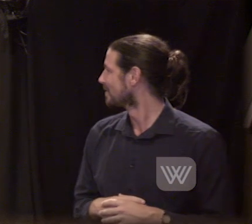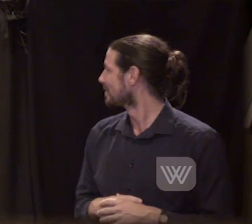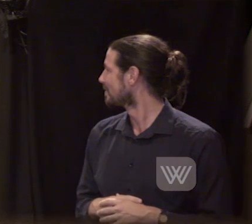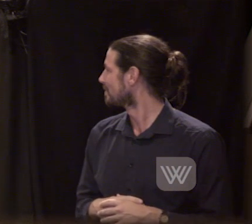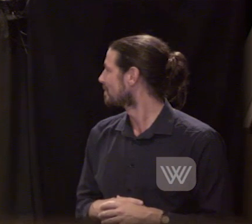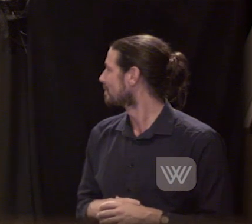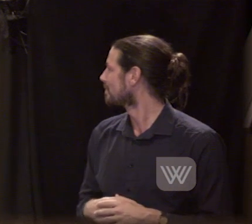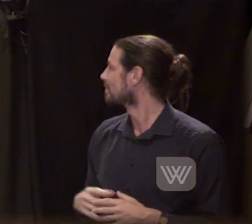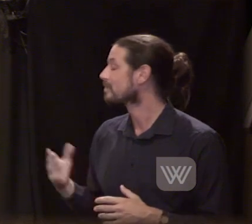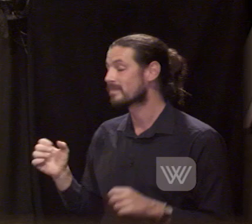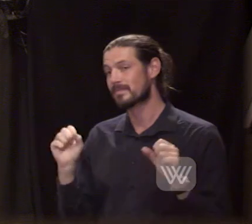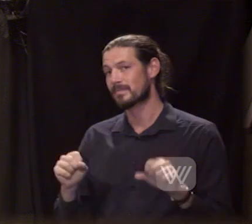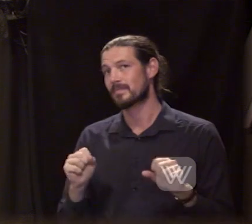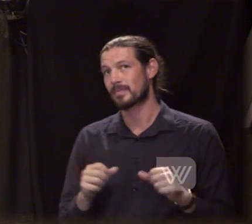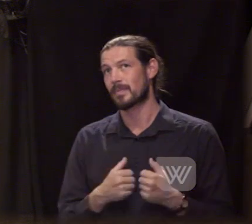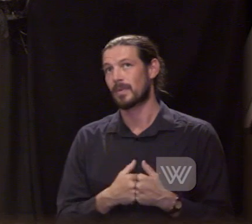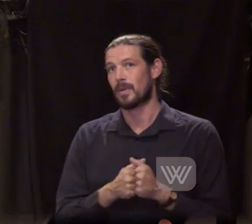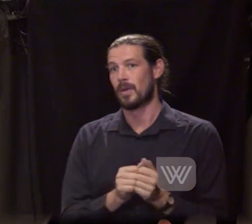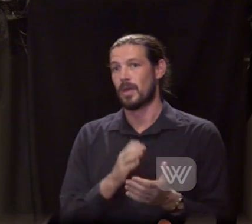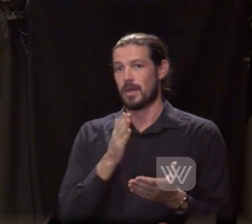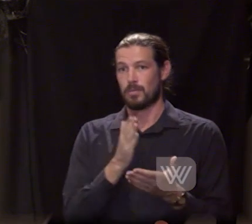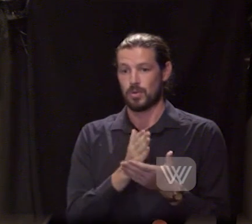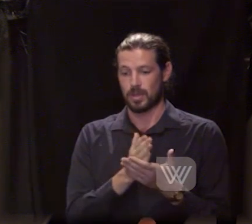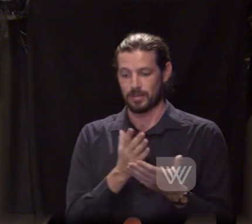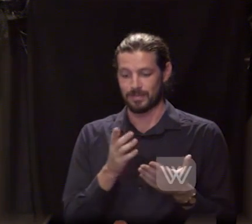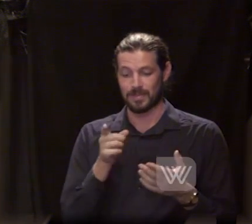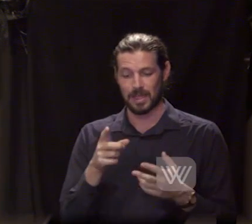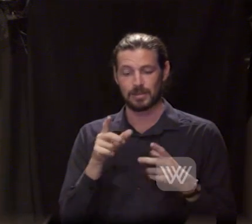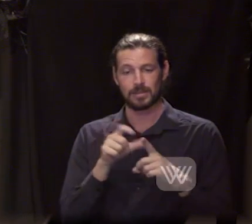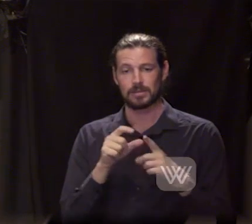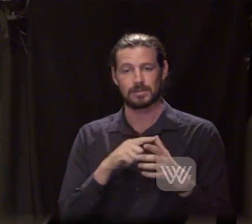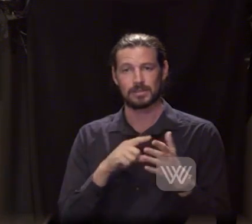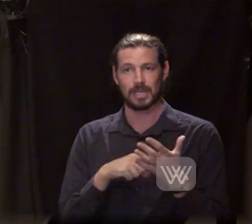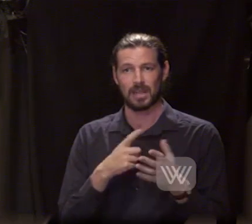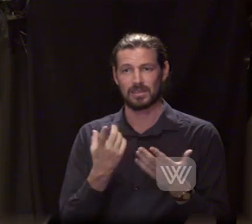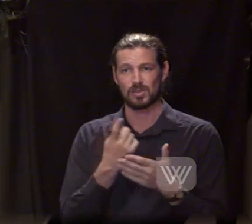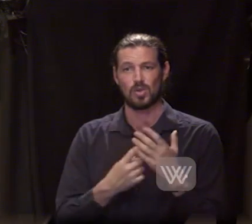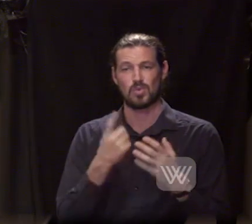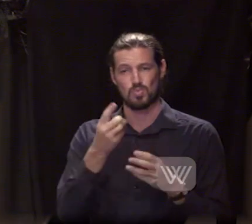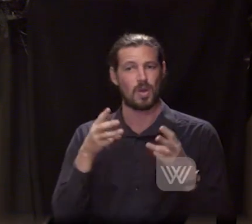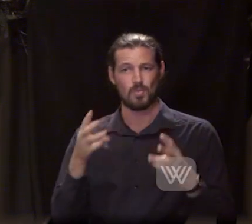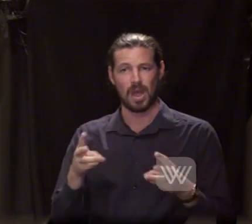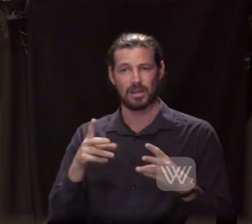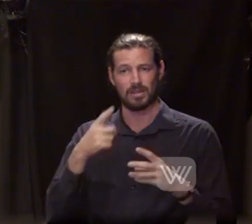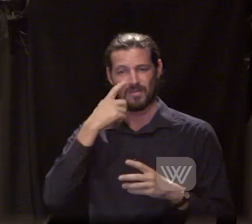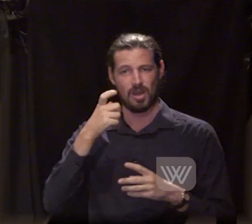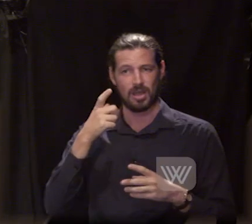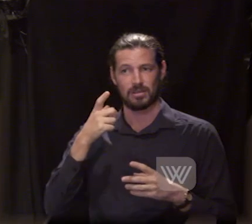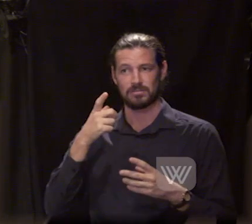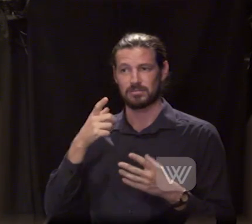the research that comes out of it, that's the only way you can get that data, is to physically isolate people, put them in a place where they